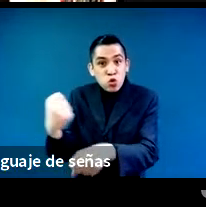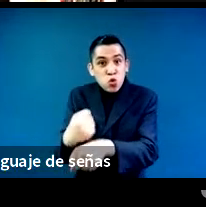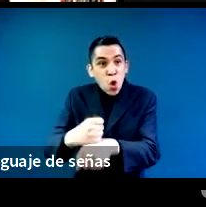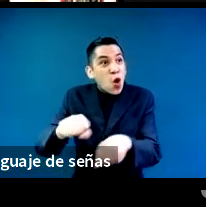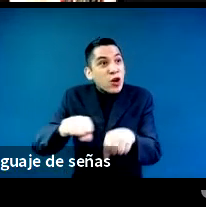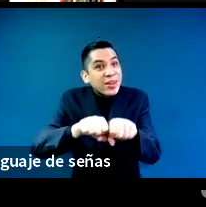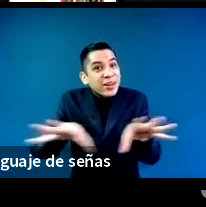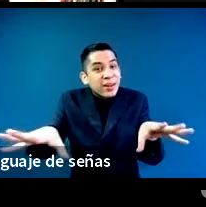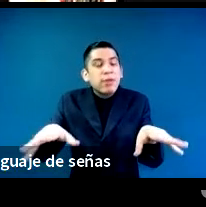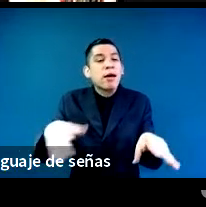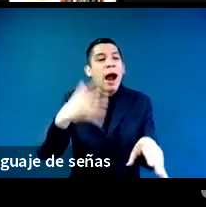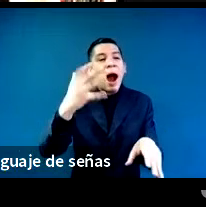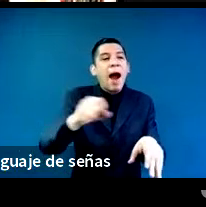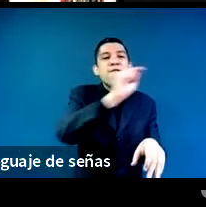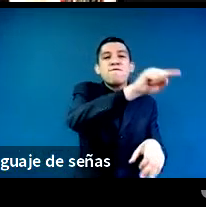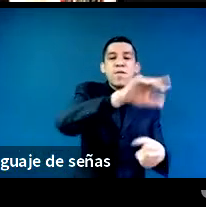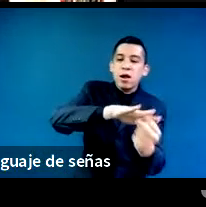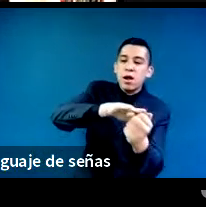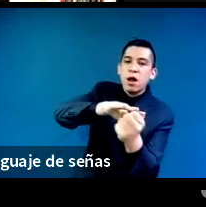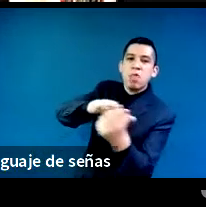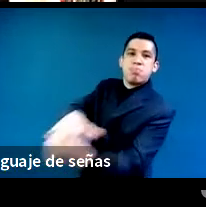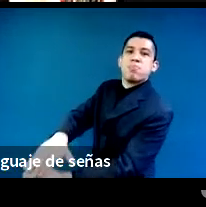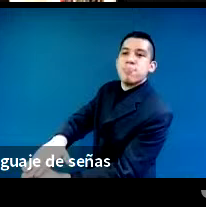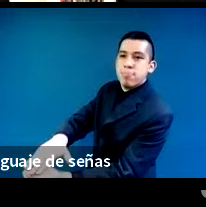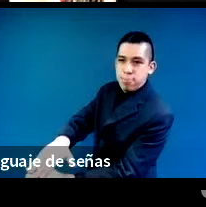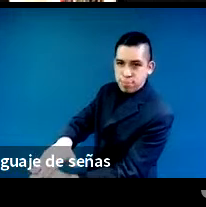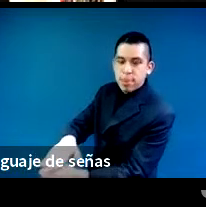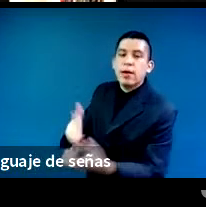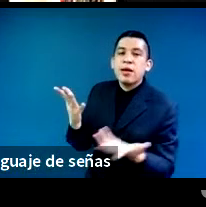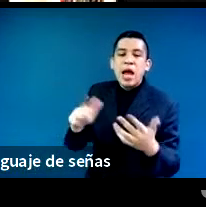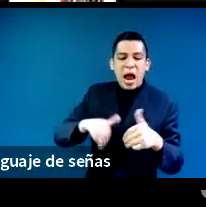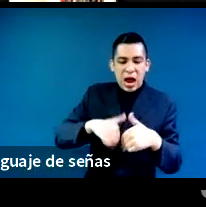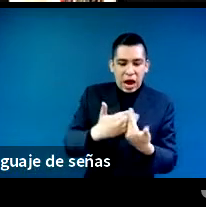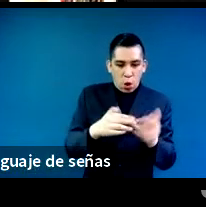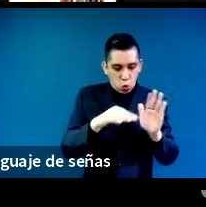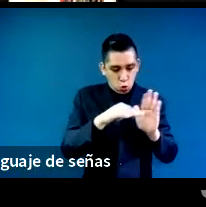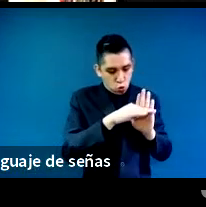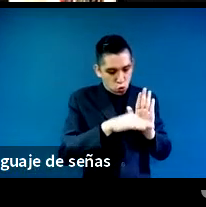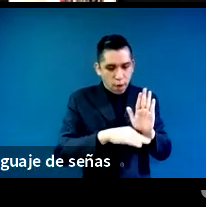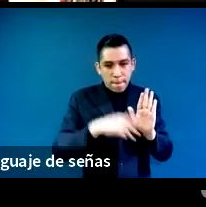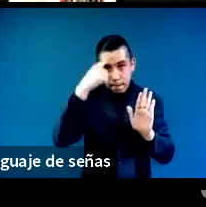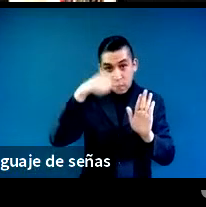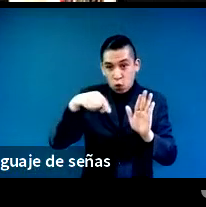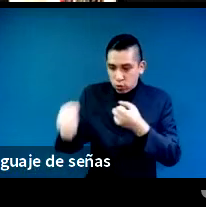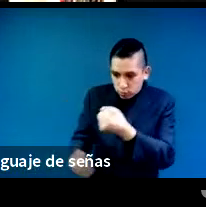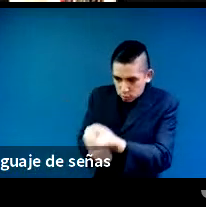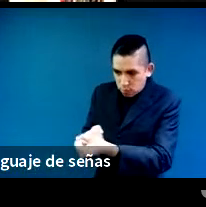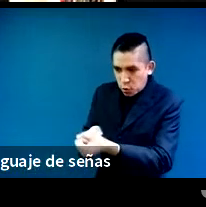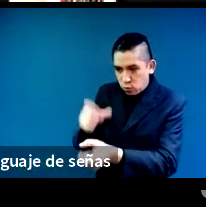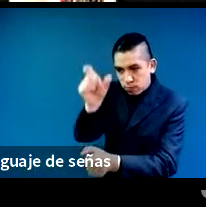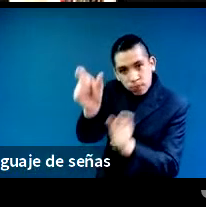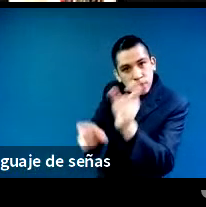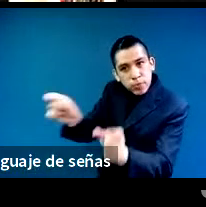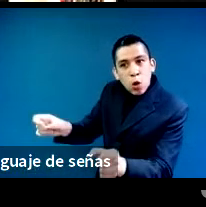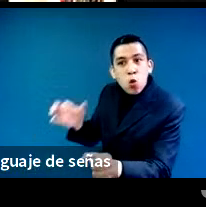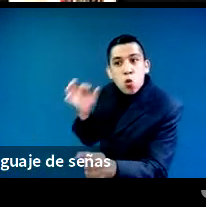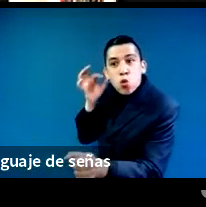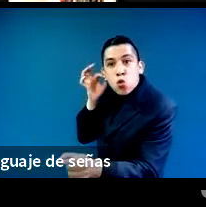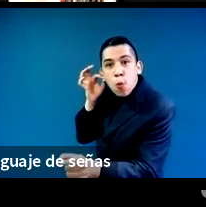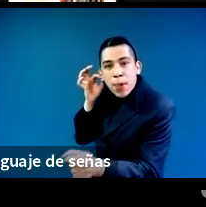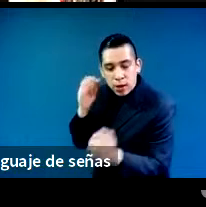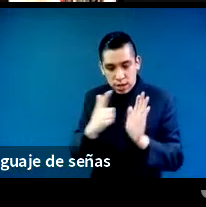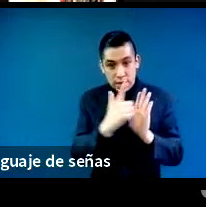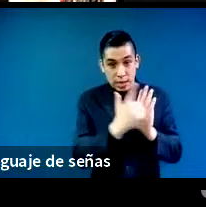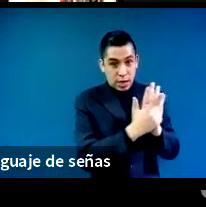needed protection from the legal steps or legal procedures that has been put in place, they will be in the right position, not